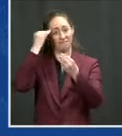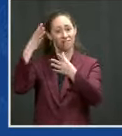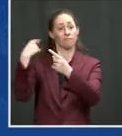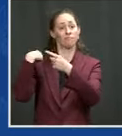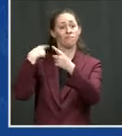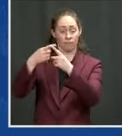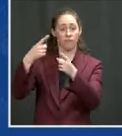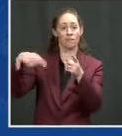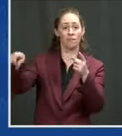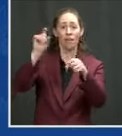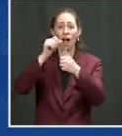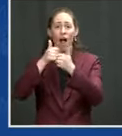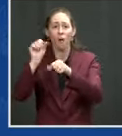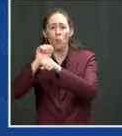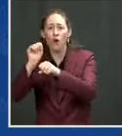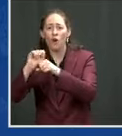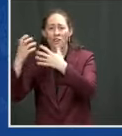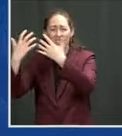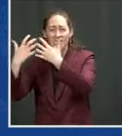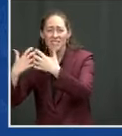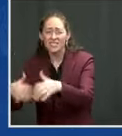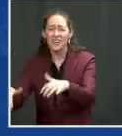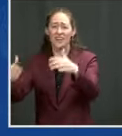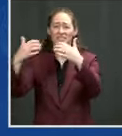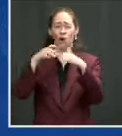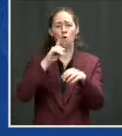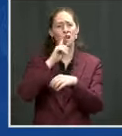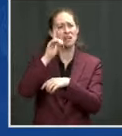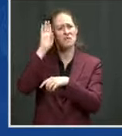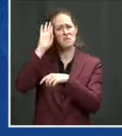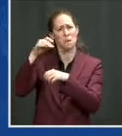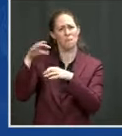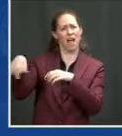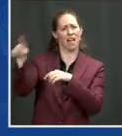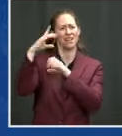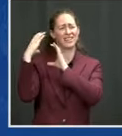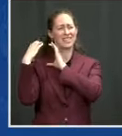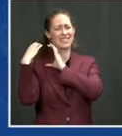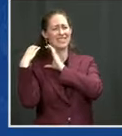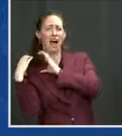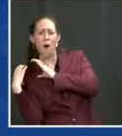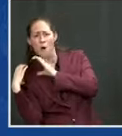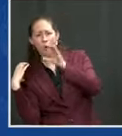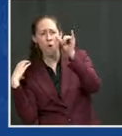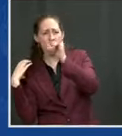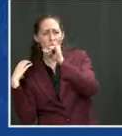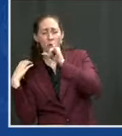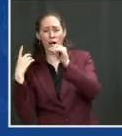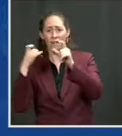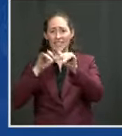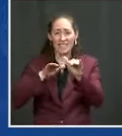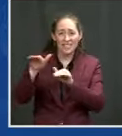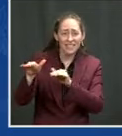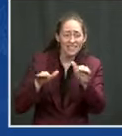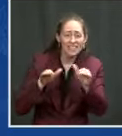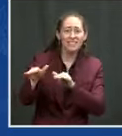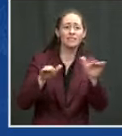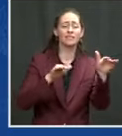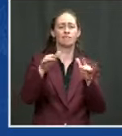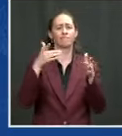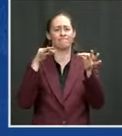done short of war here. Getting all this out and done, or continuing it done. I think we're going to